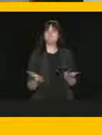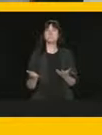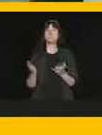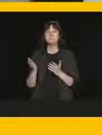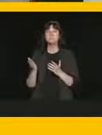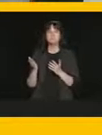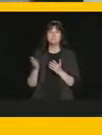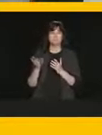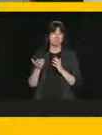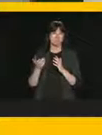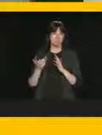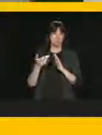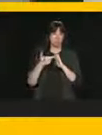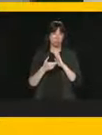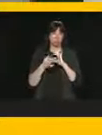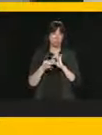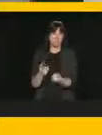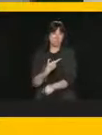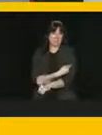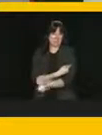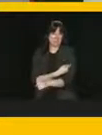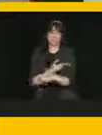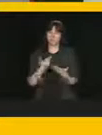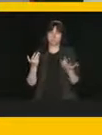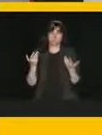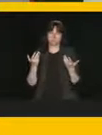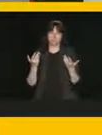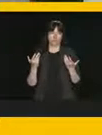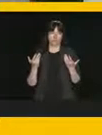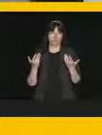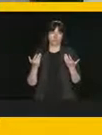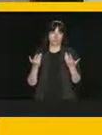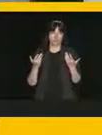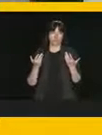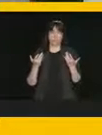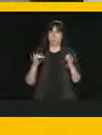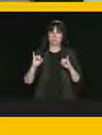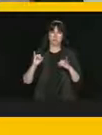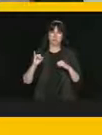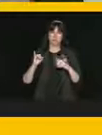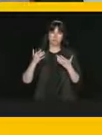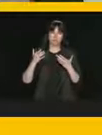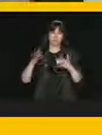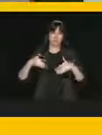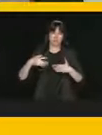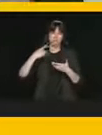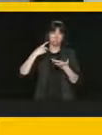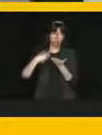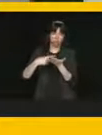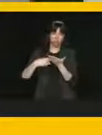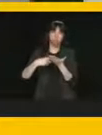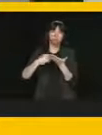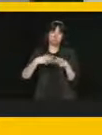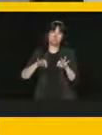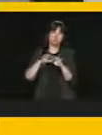vaccination protocols will be in place, we still have a fair bit of time to reflect on that in order to get it